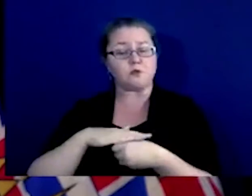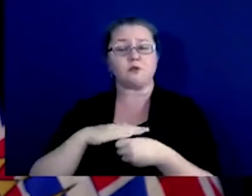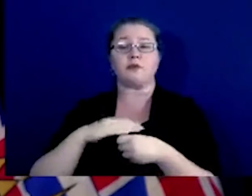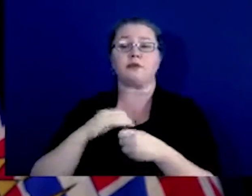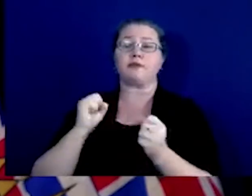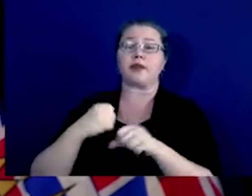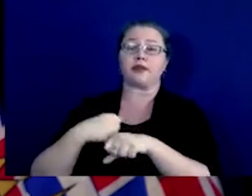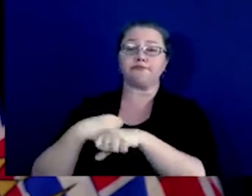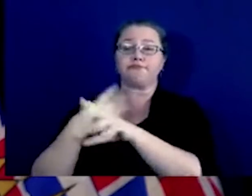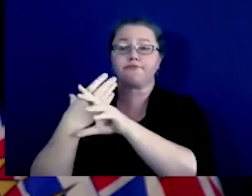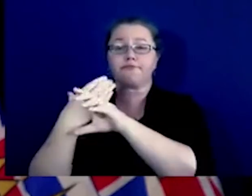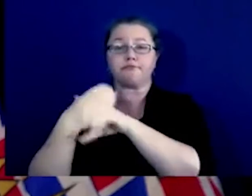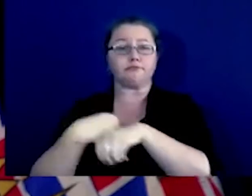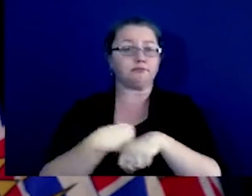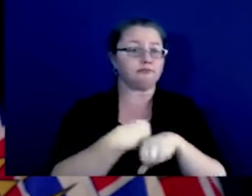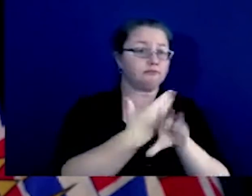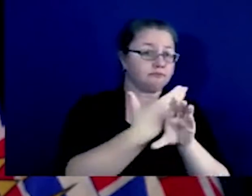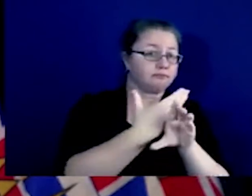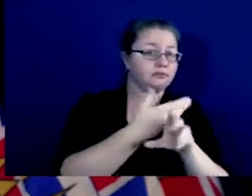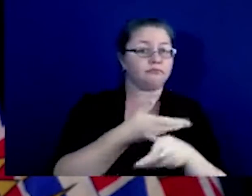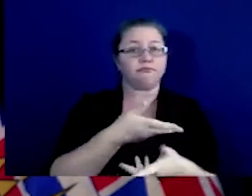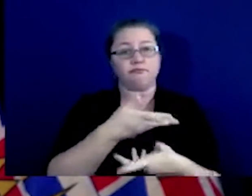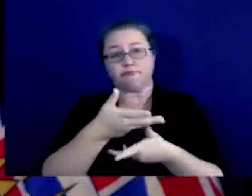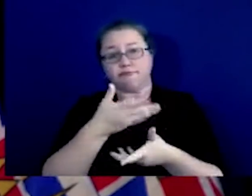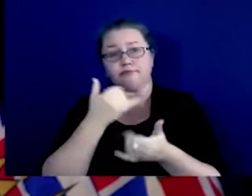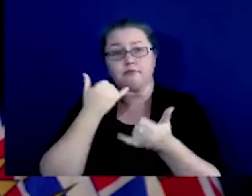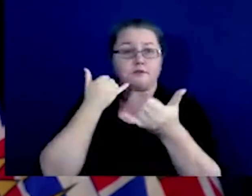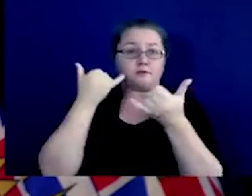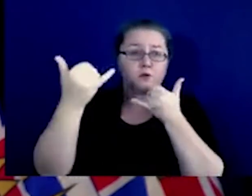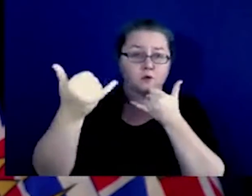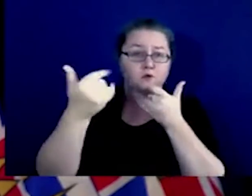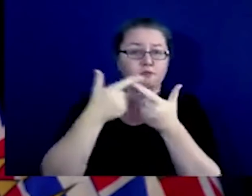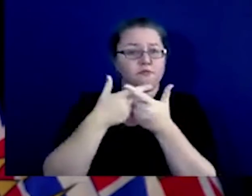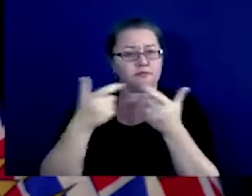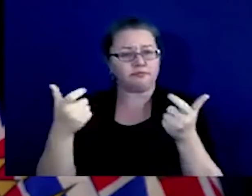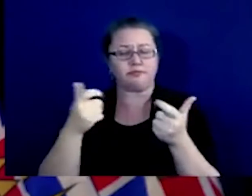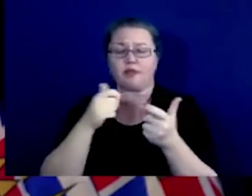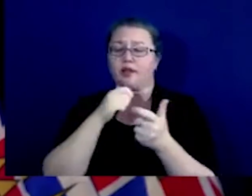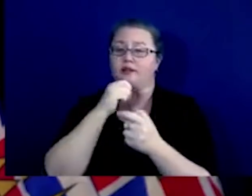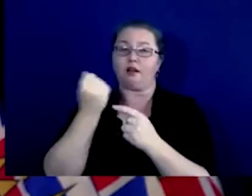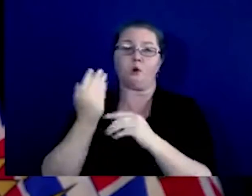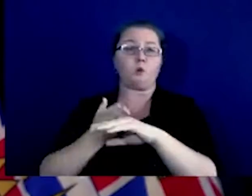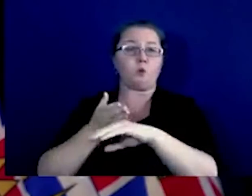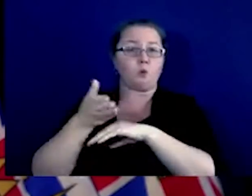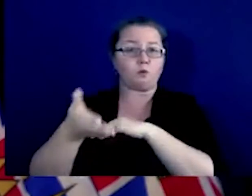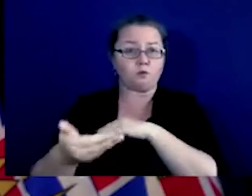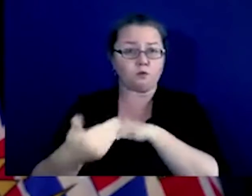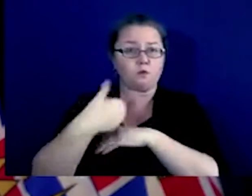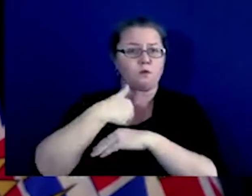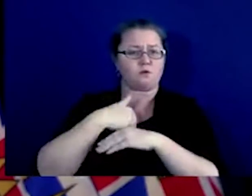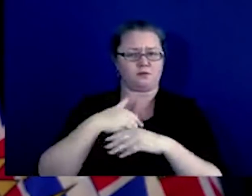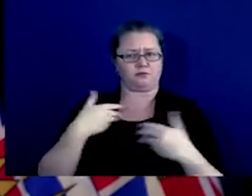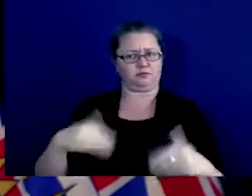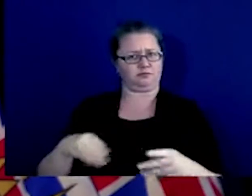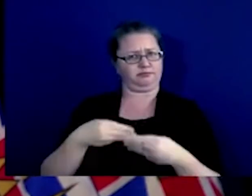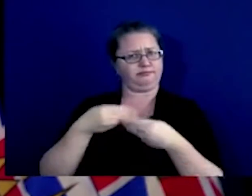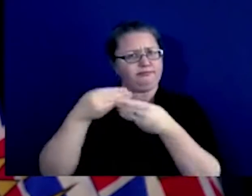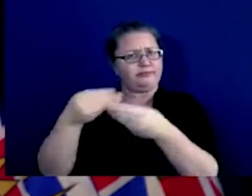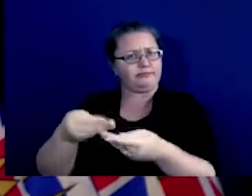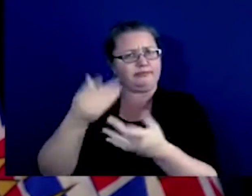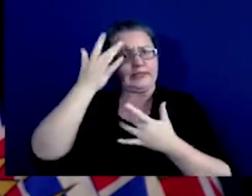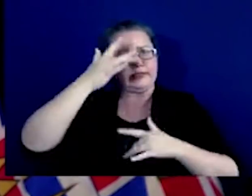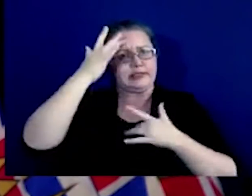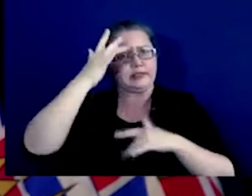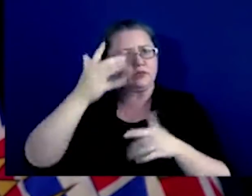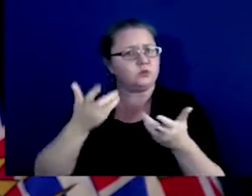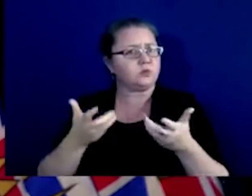celebration dinner small. Support your friends and neighbors by always giving them the space to stay safe. Support our public